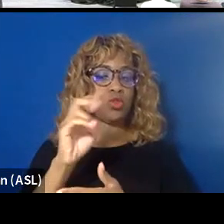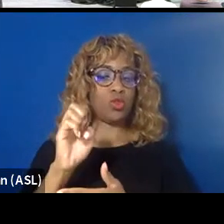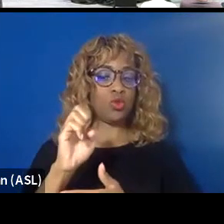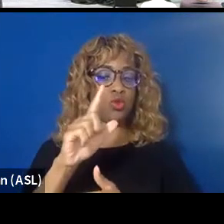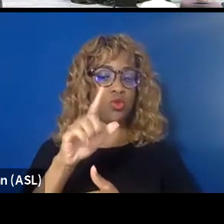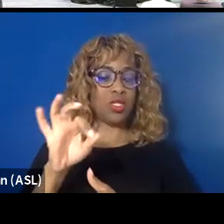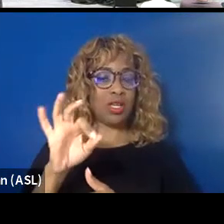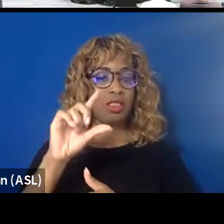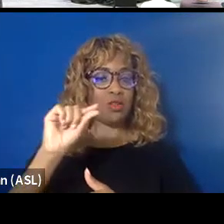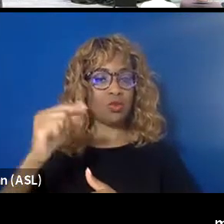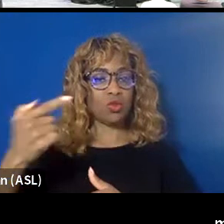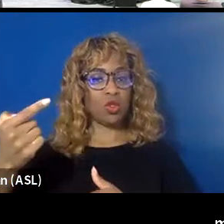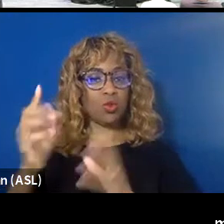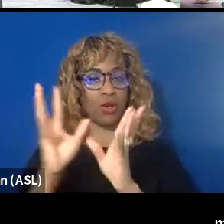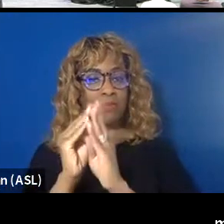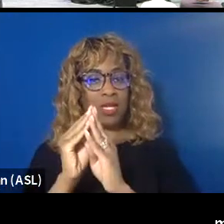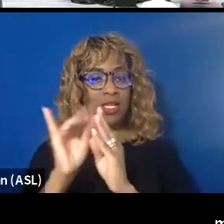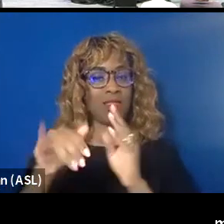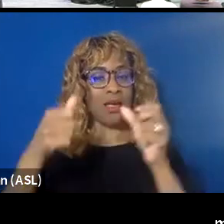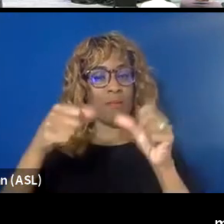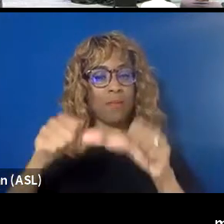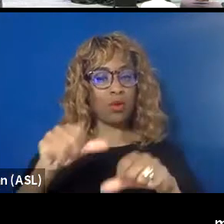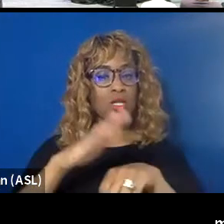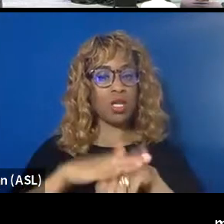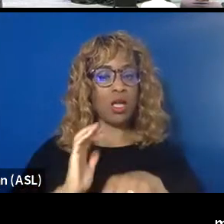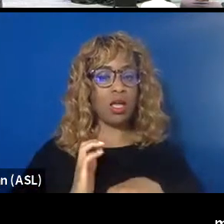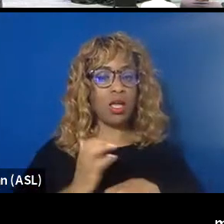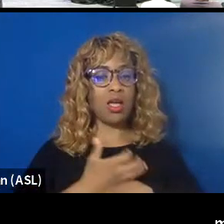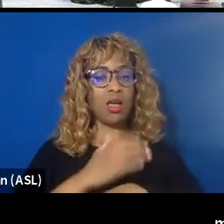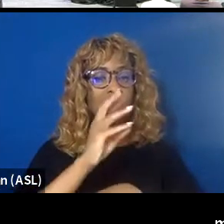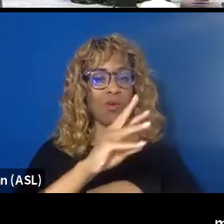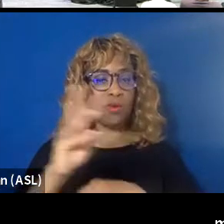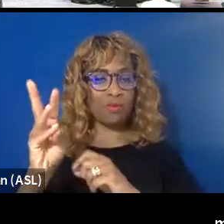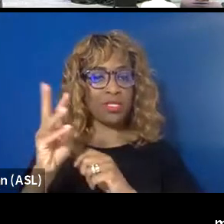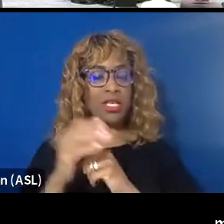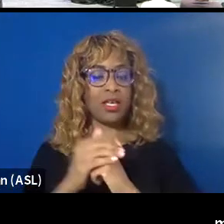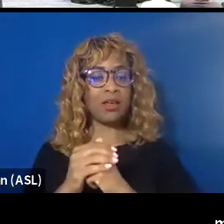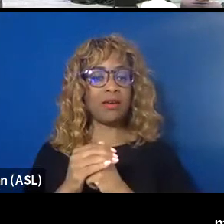meeting, which are posted on redistrictingmichigan.org.